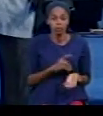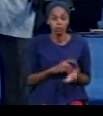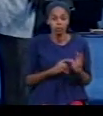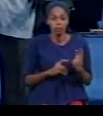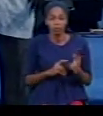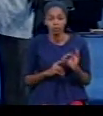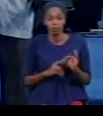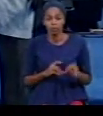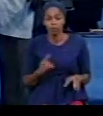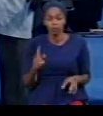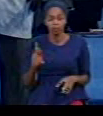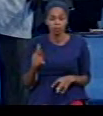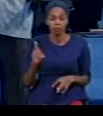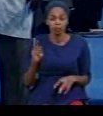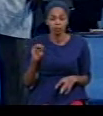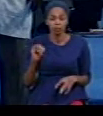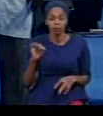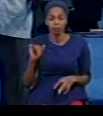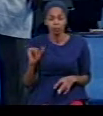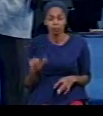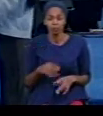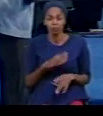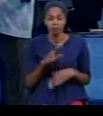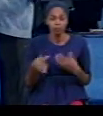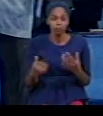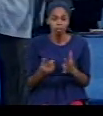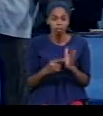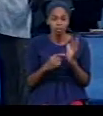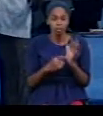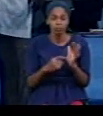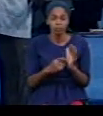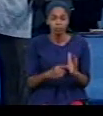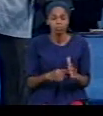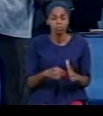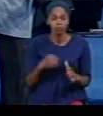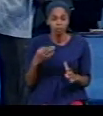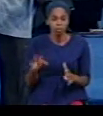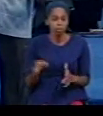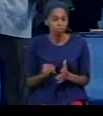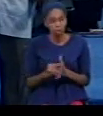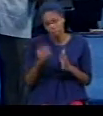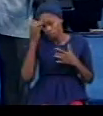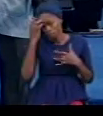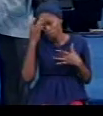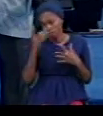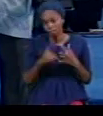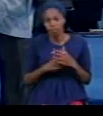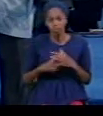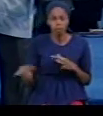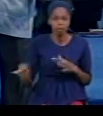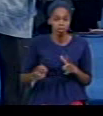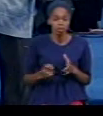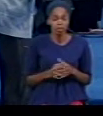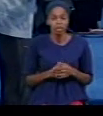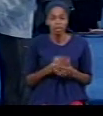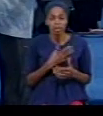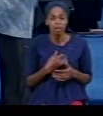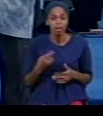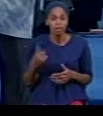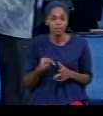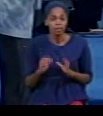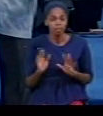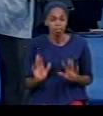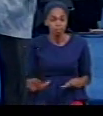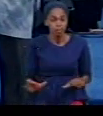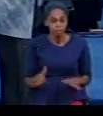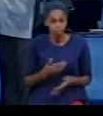whole symptom of septicemia vanished away, and the child became